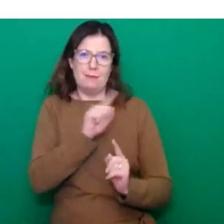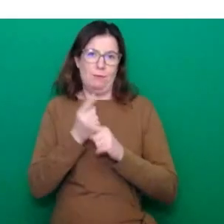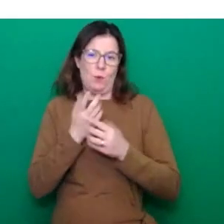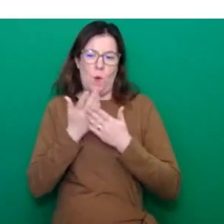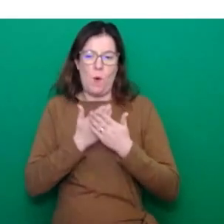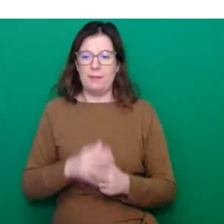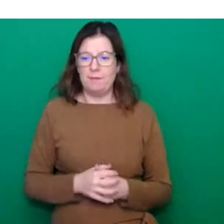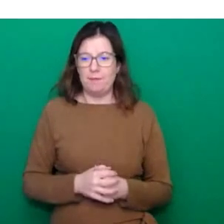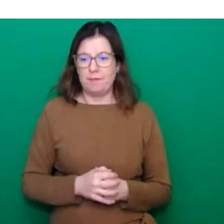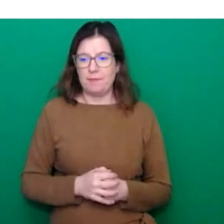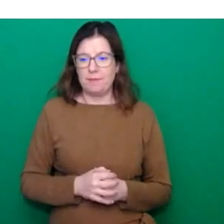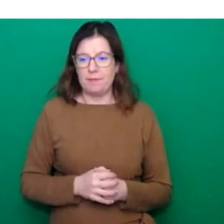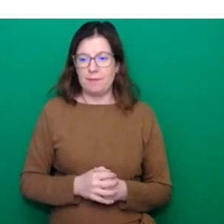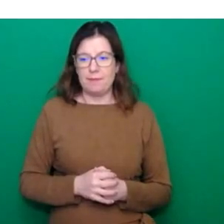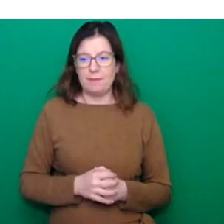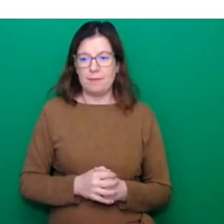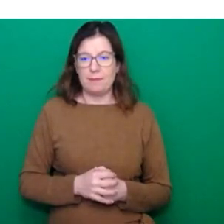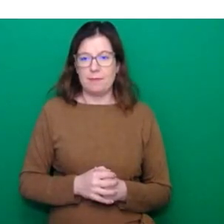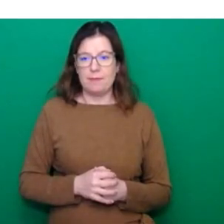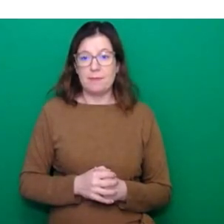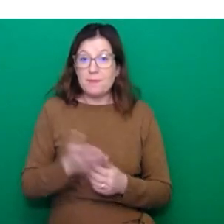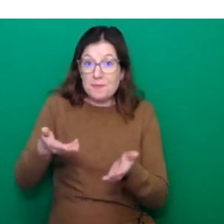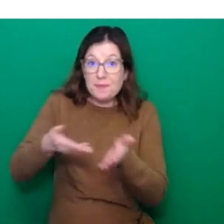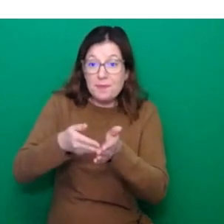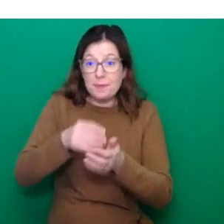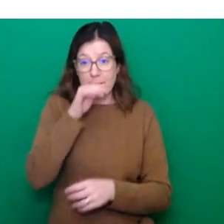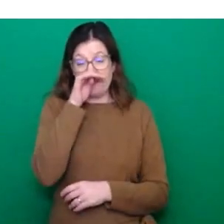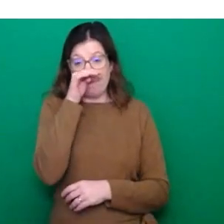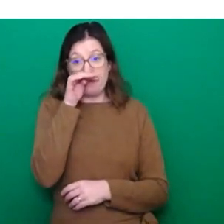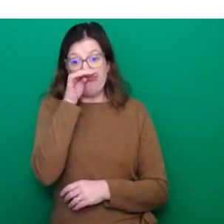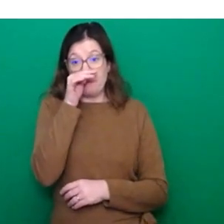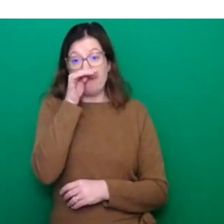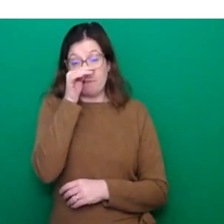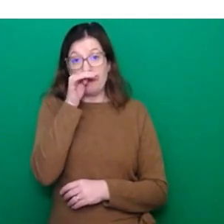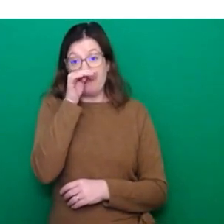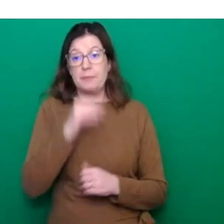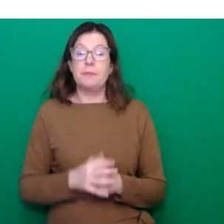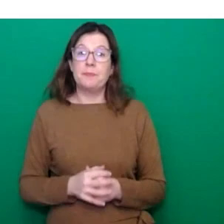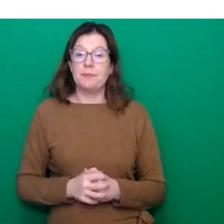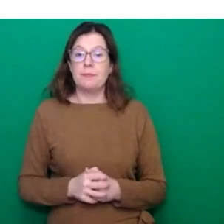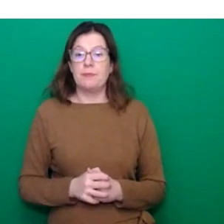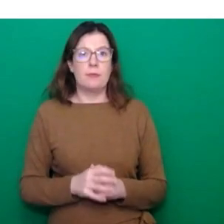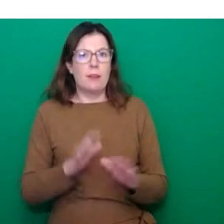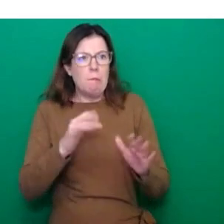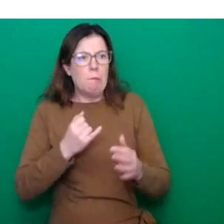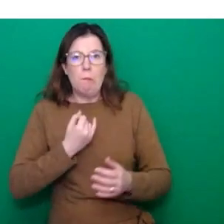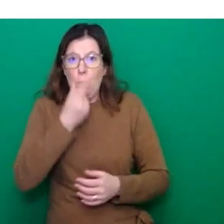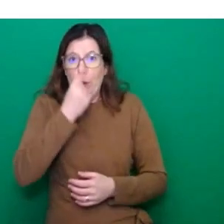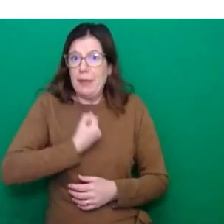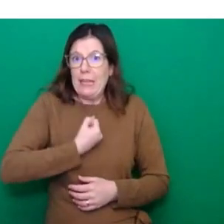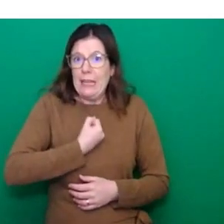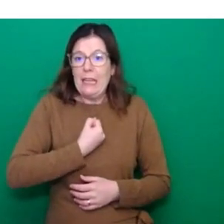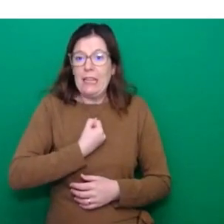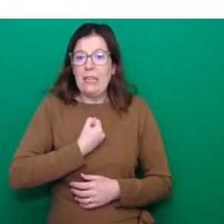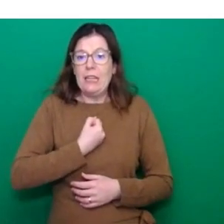Fred, you want to add anything to that? Yeah, I was just going to say, so earlier, and correct me if I'm wrong, but I remember